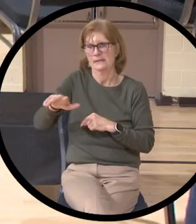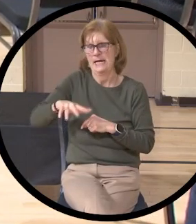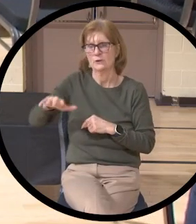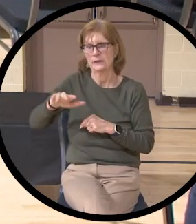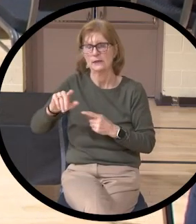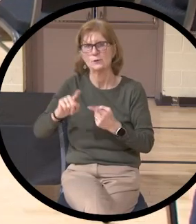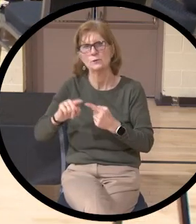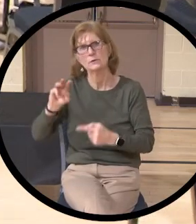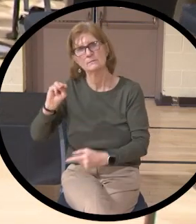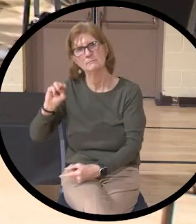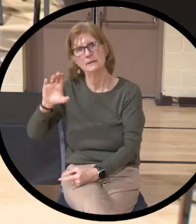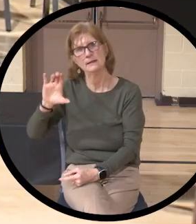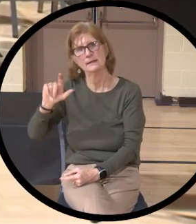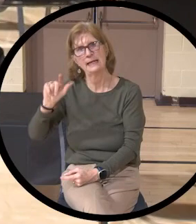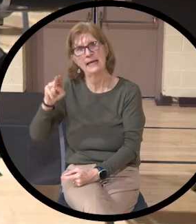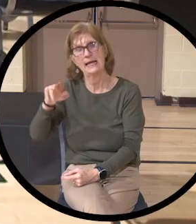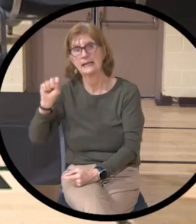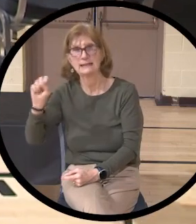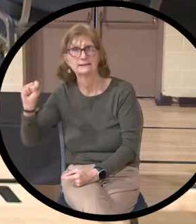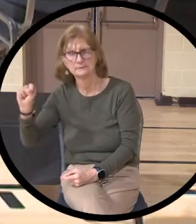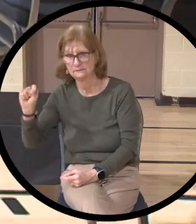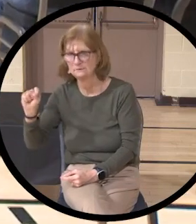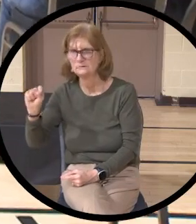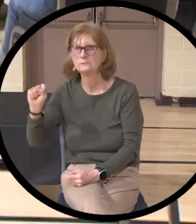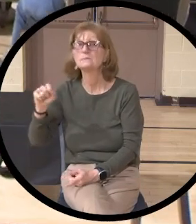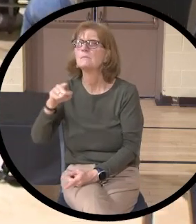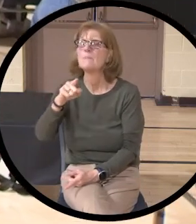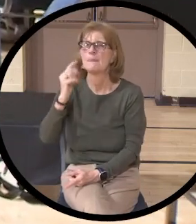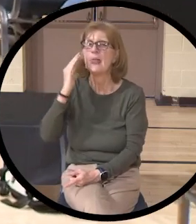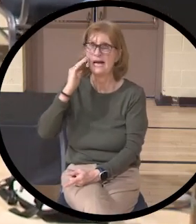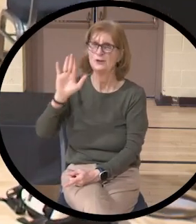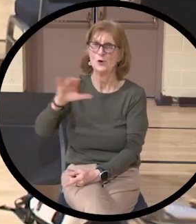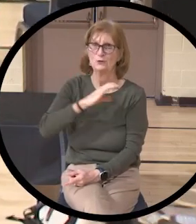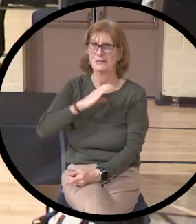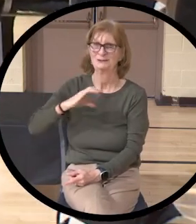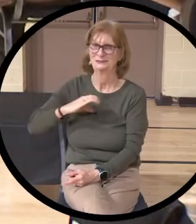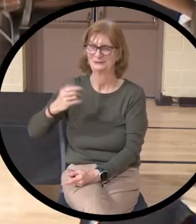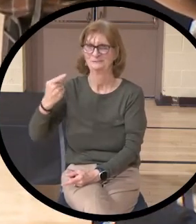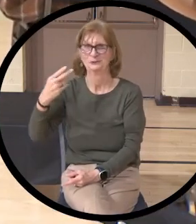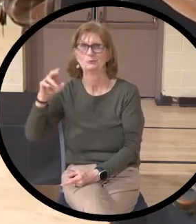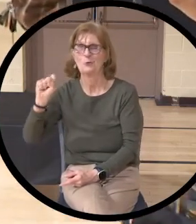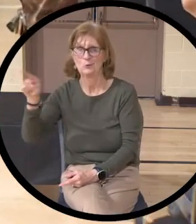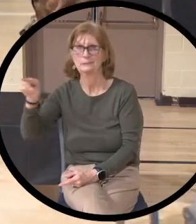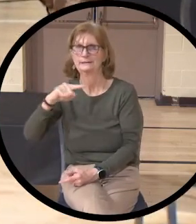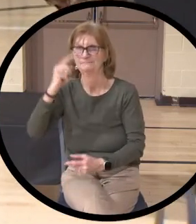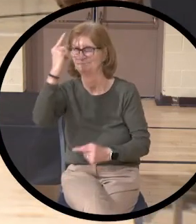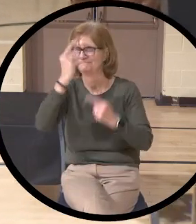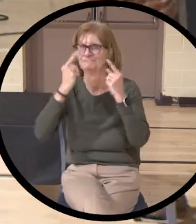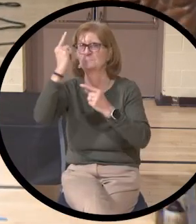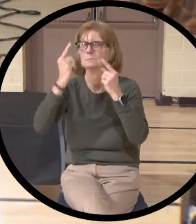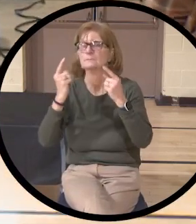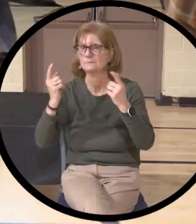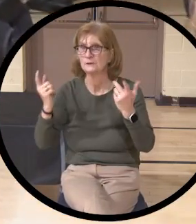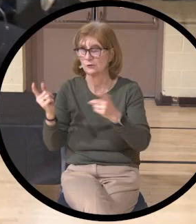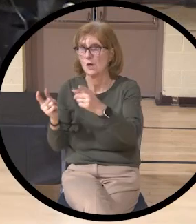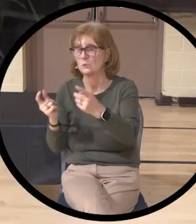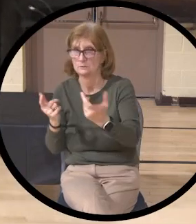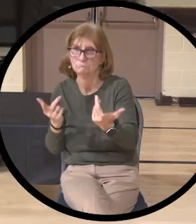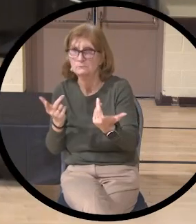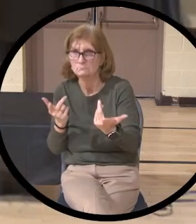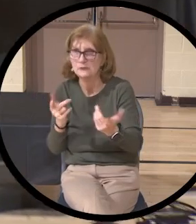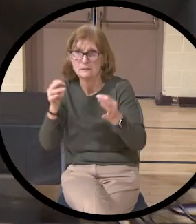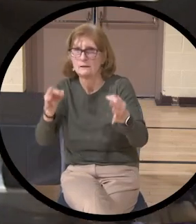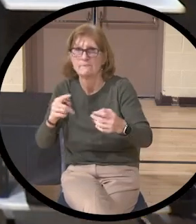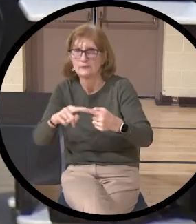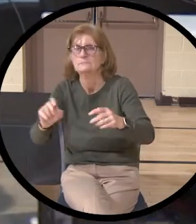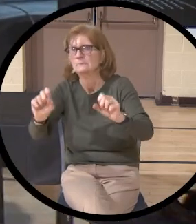3. I know it's on Councilman Gross's mind. So I think it's definitely not out of the question. I would